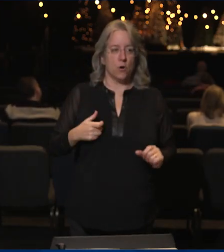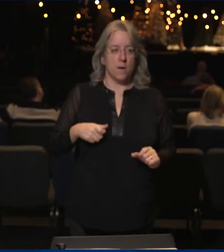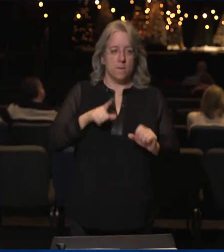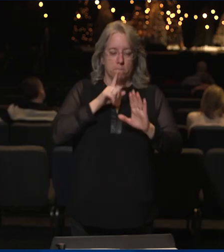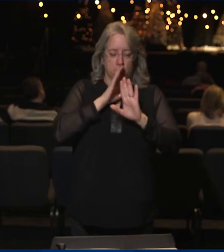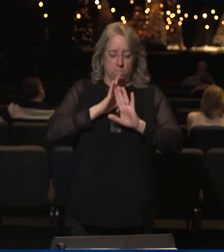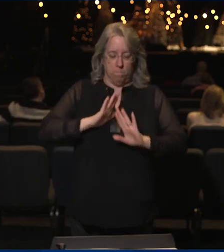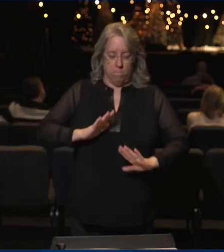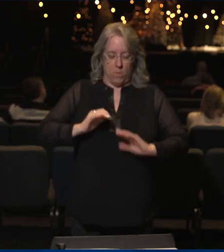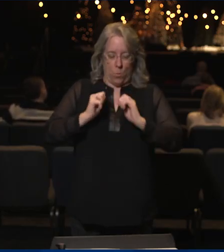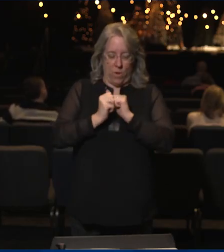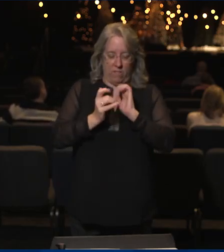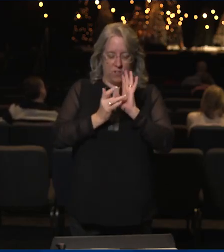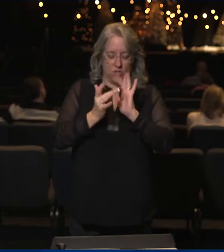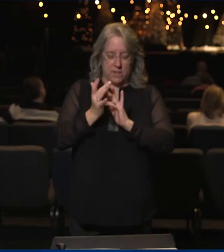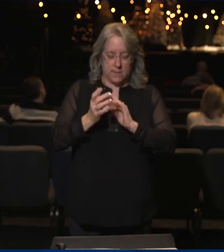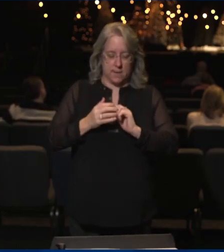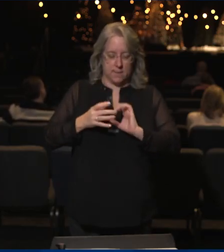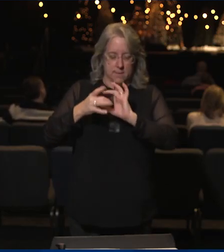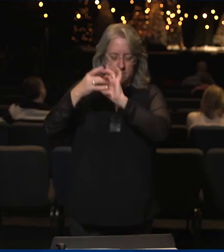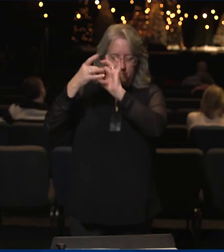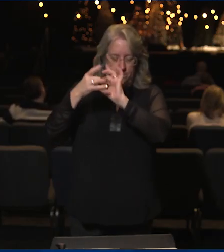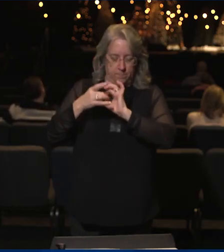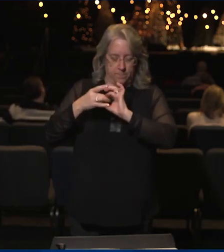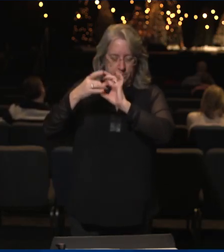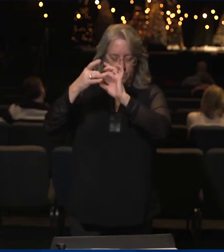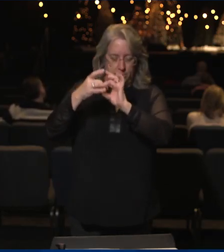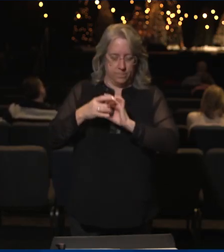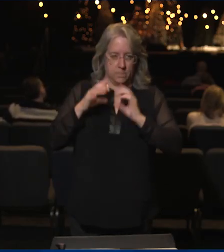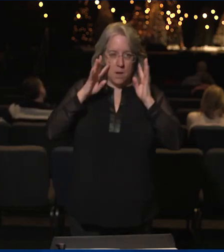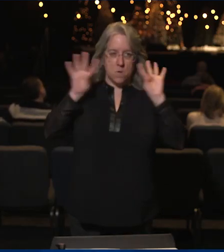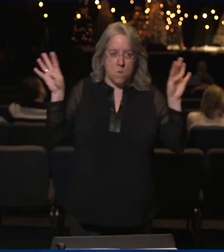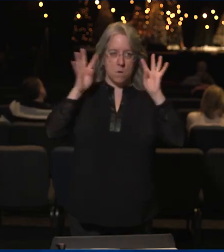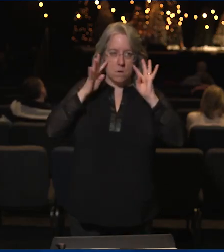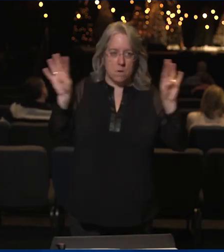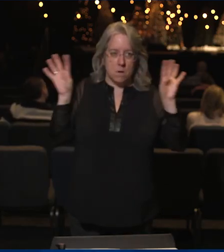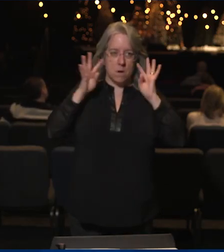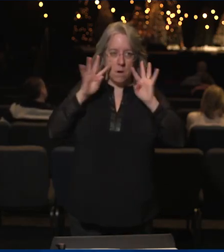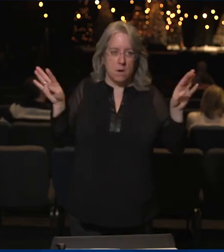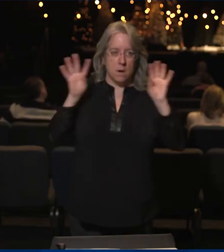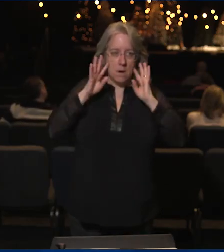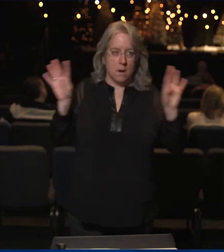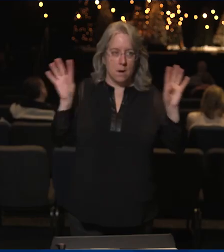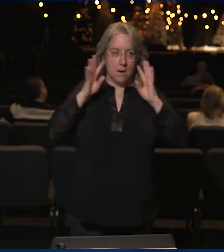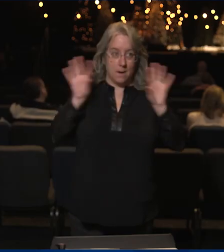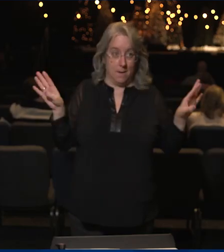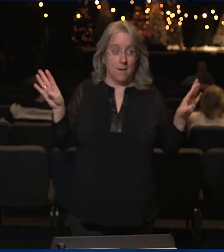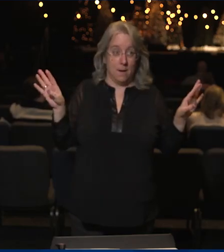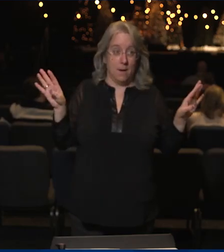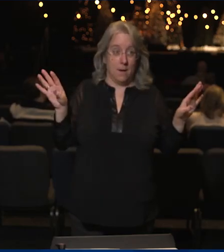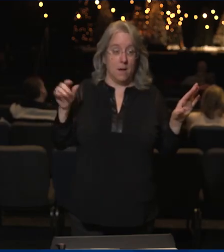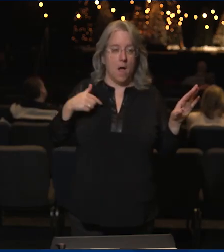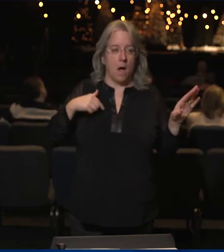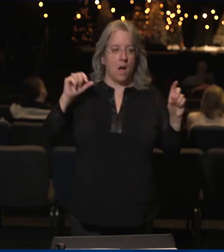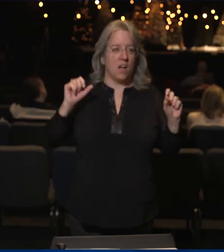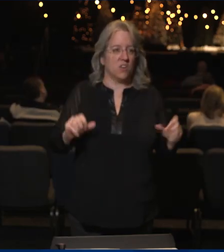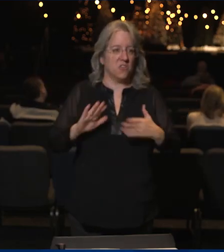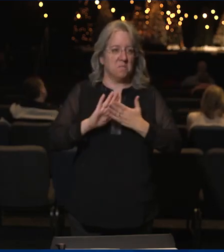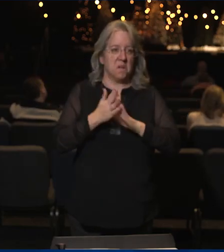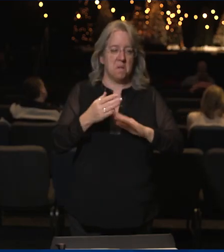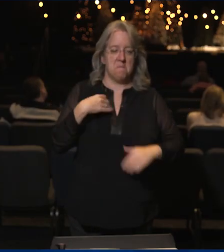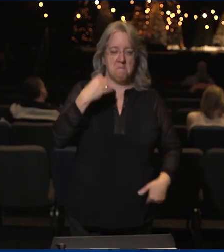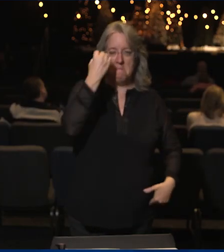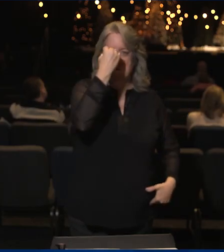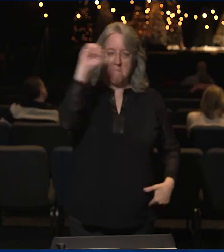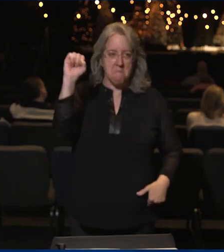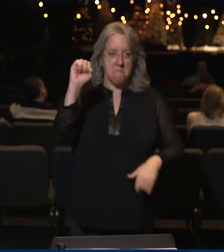Jesus, anticipating what's to come in my future, so as to become a radically different kind of human